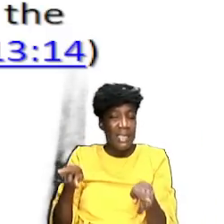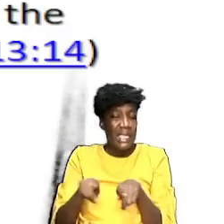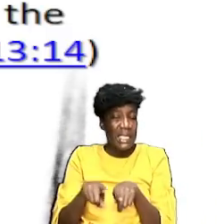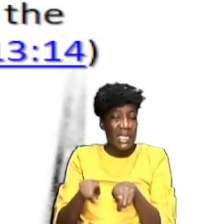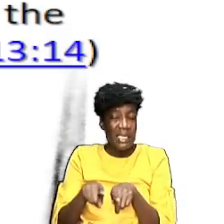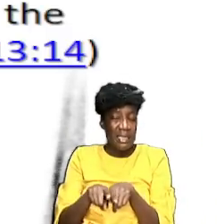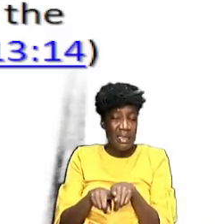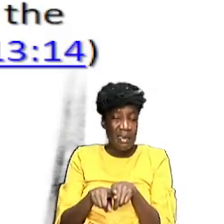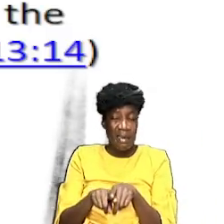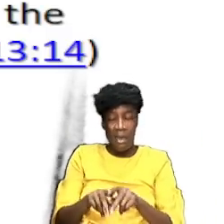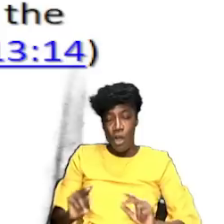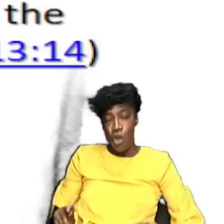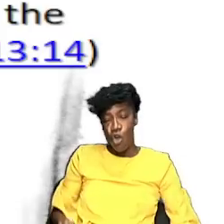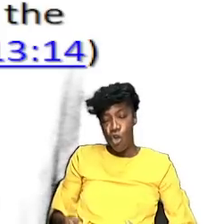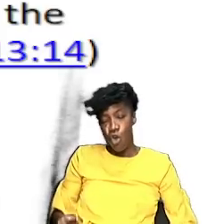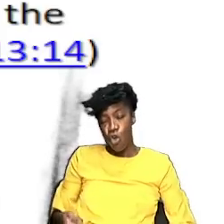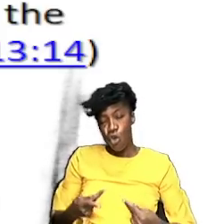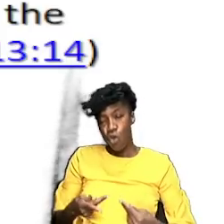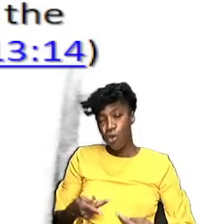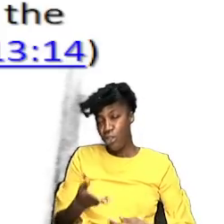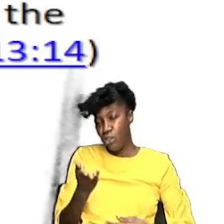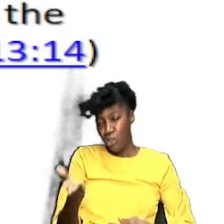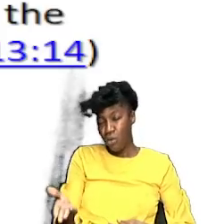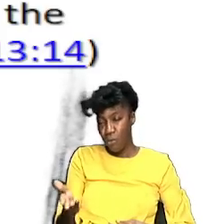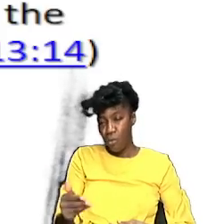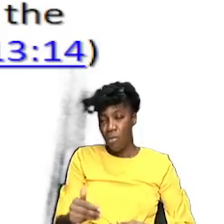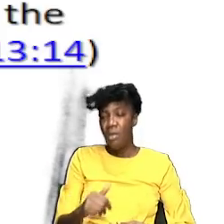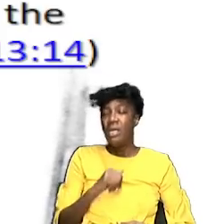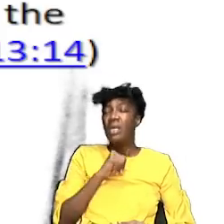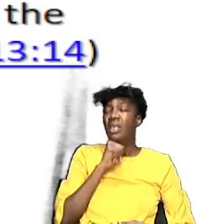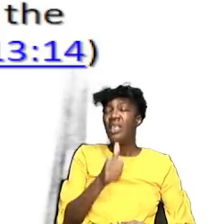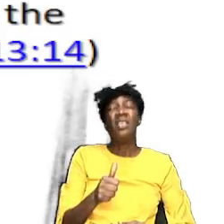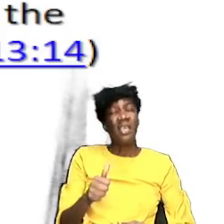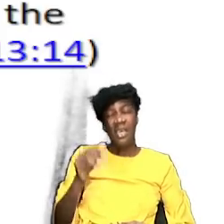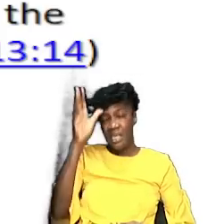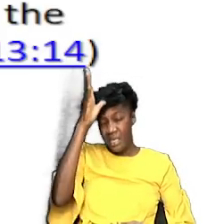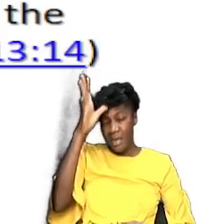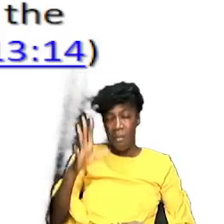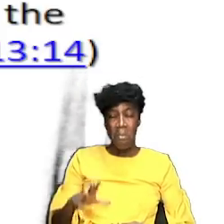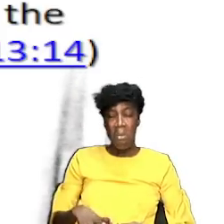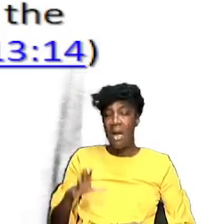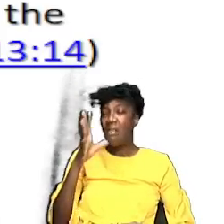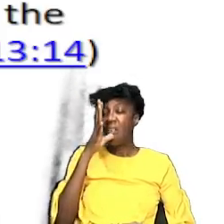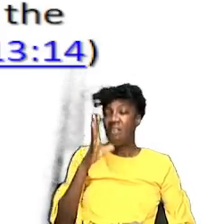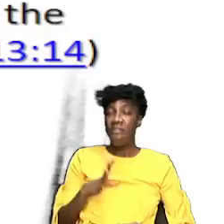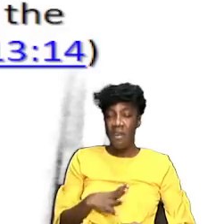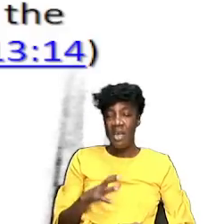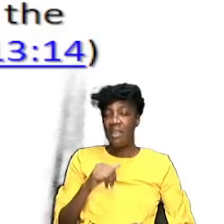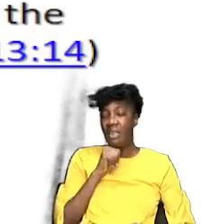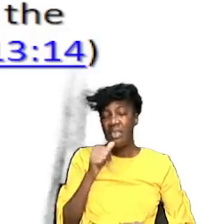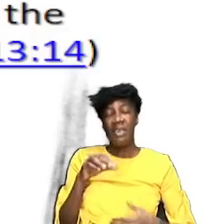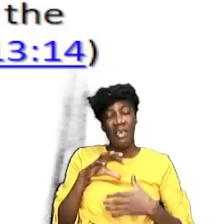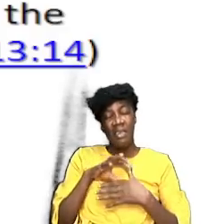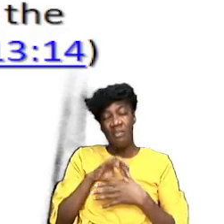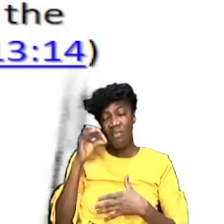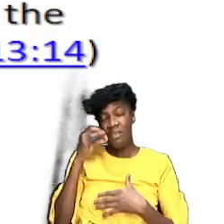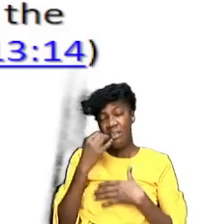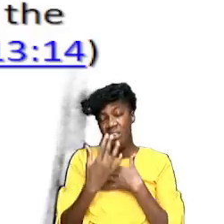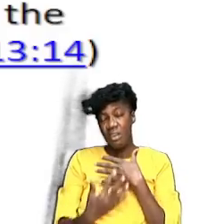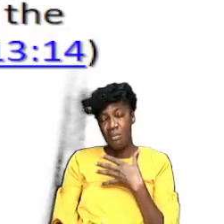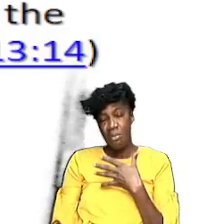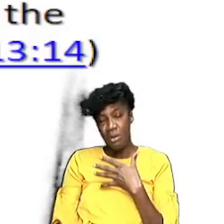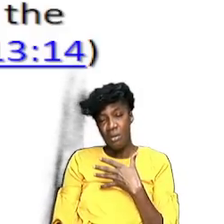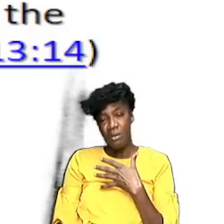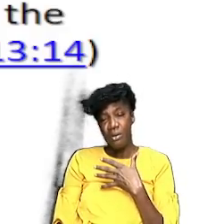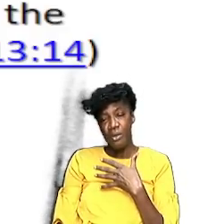caused you hurt. Your fight is not against your mother or your father. It's not against flesh and blood. Amen.